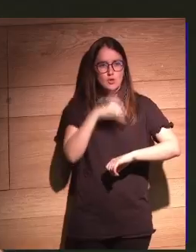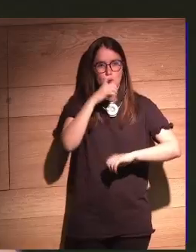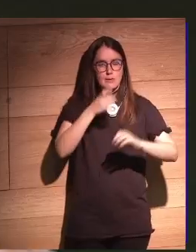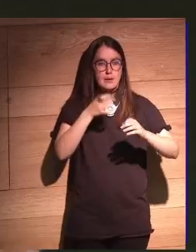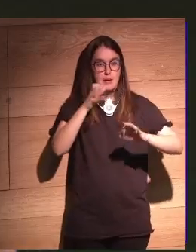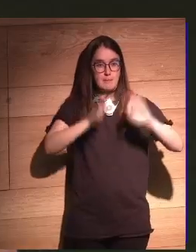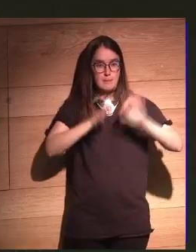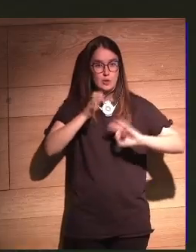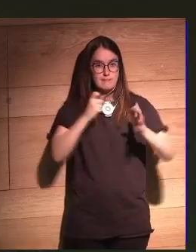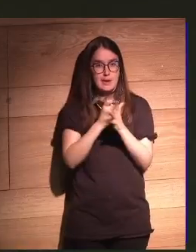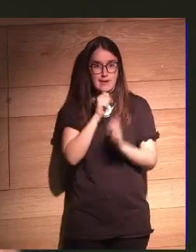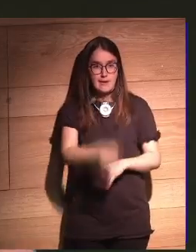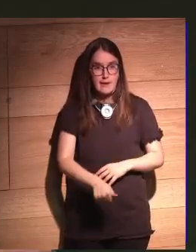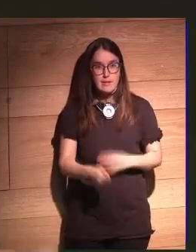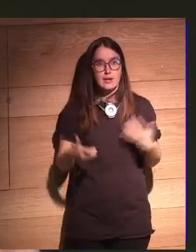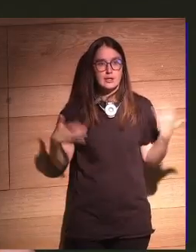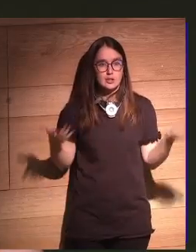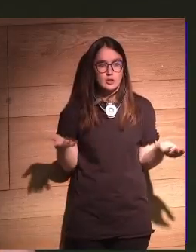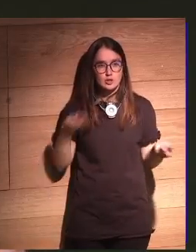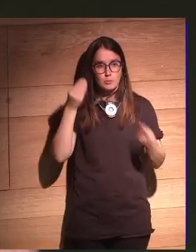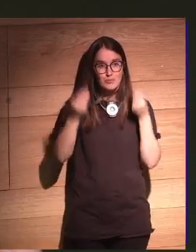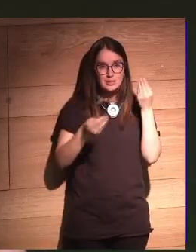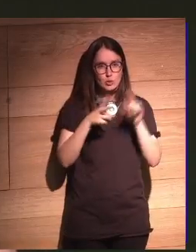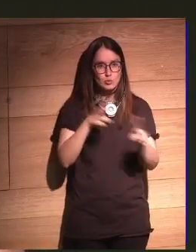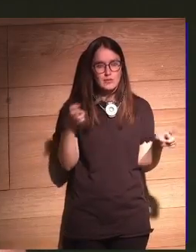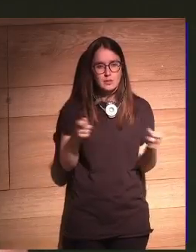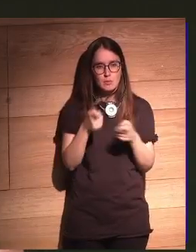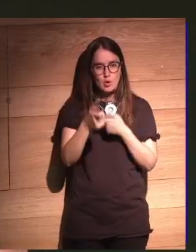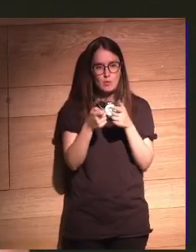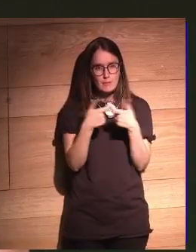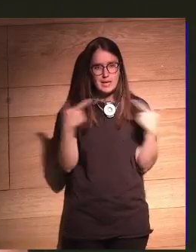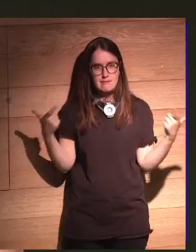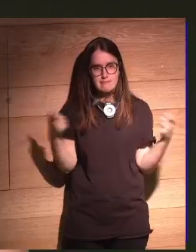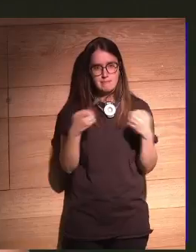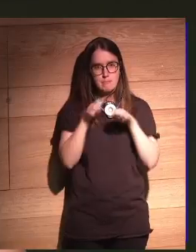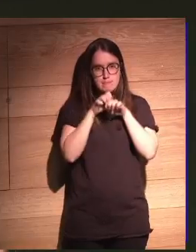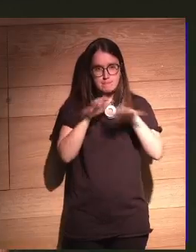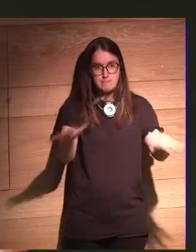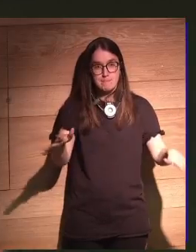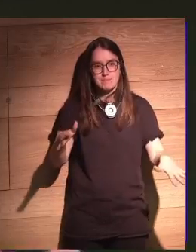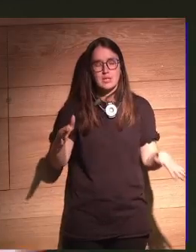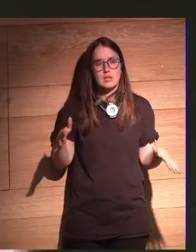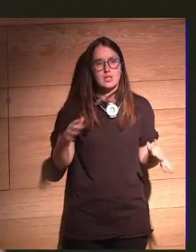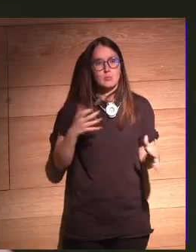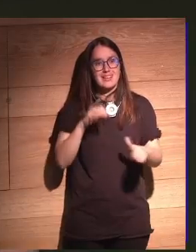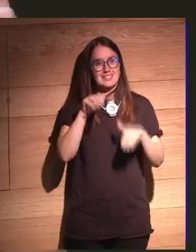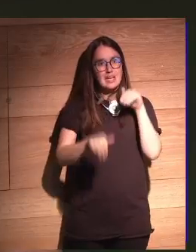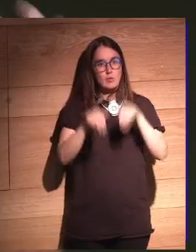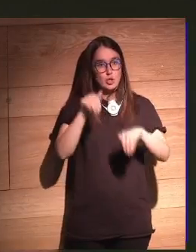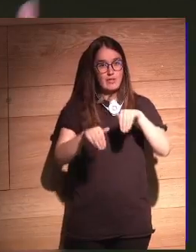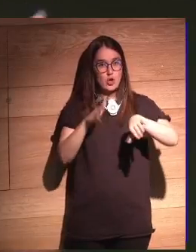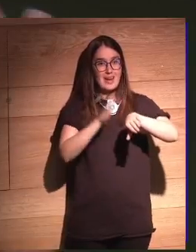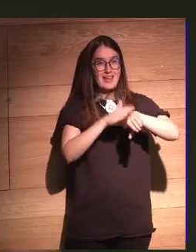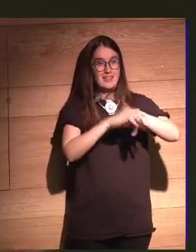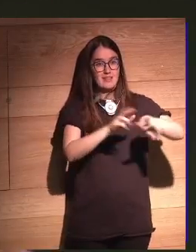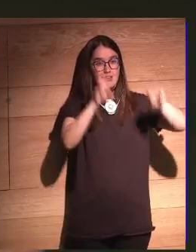vulture funds are tax havens in this country. So that's kind of a point of view that is more and more known. And even